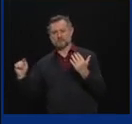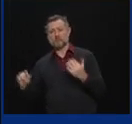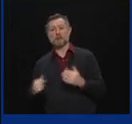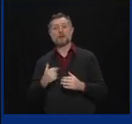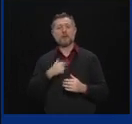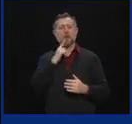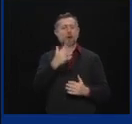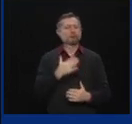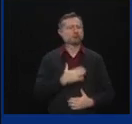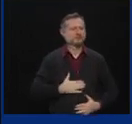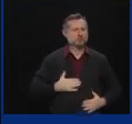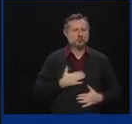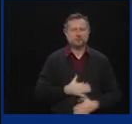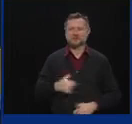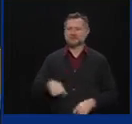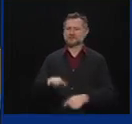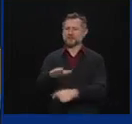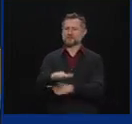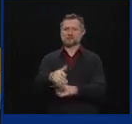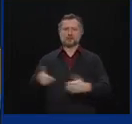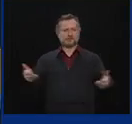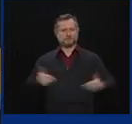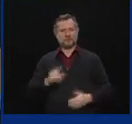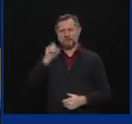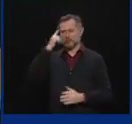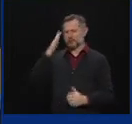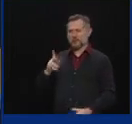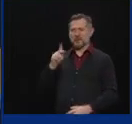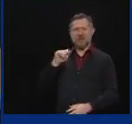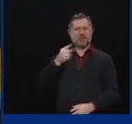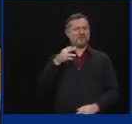to introduce Governor Kathy Hochul. Governor.